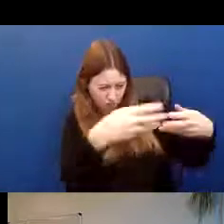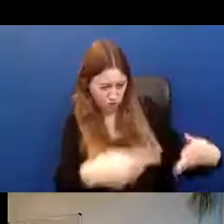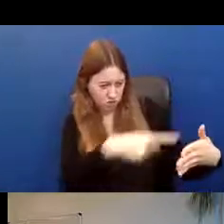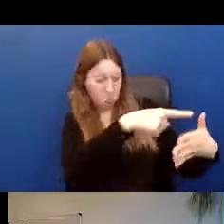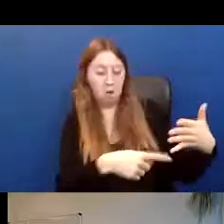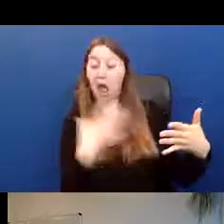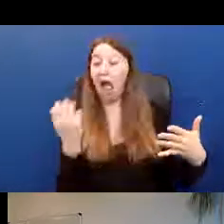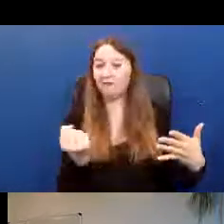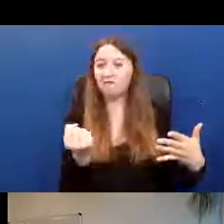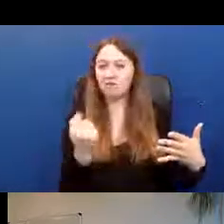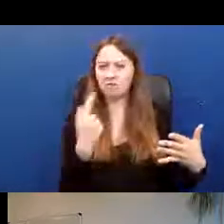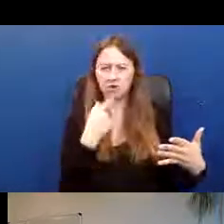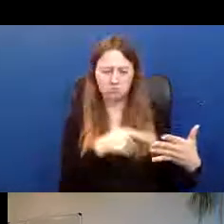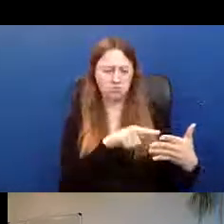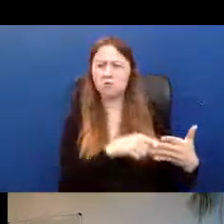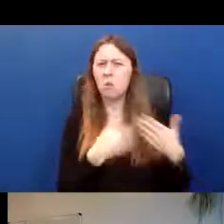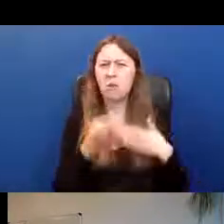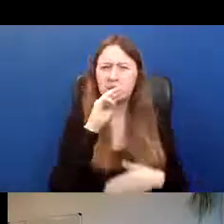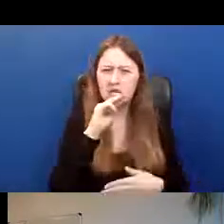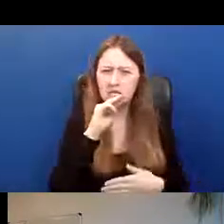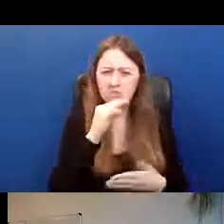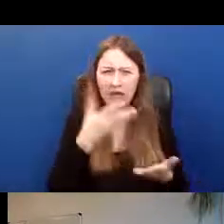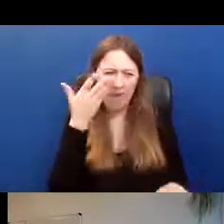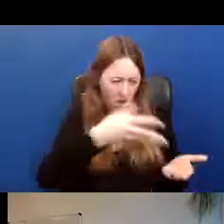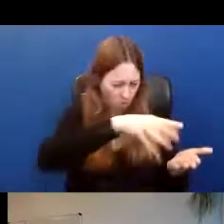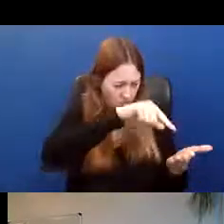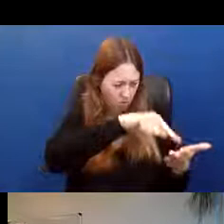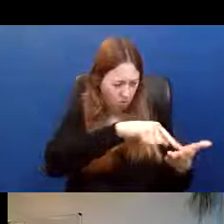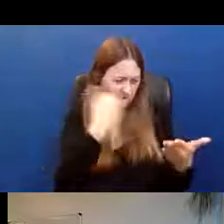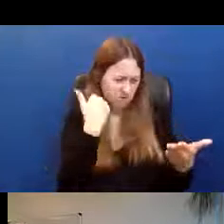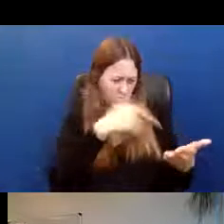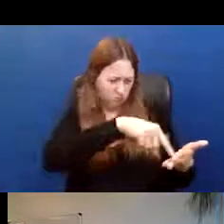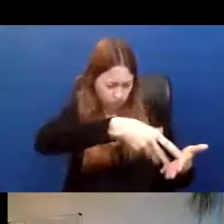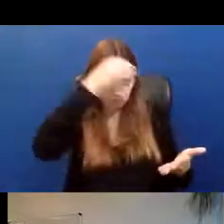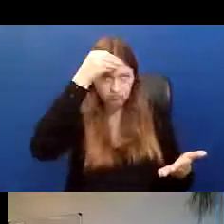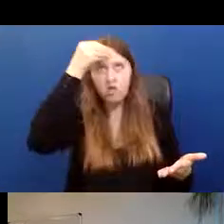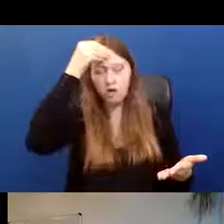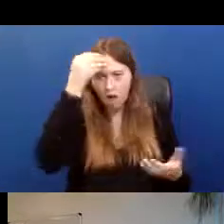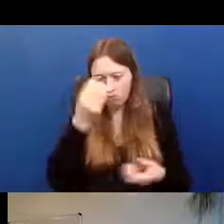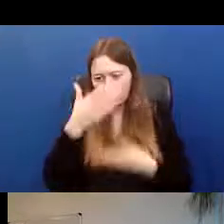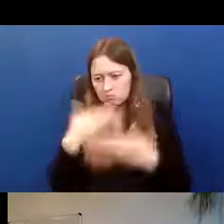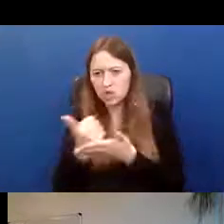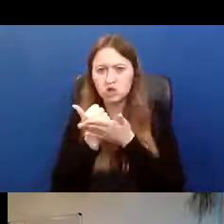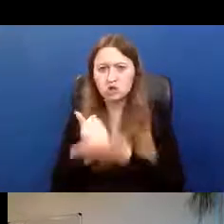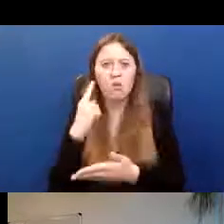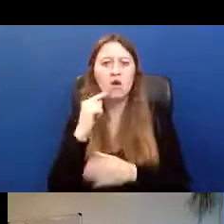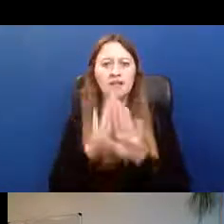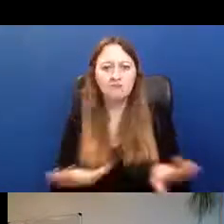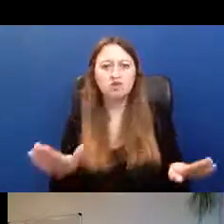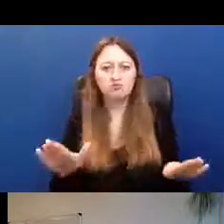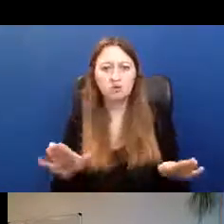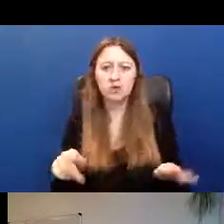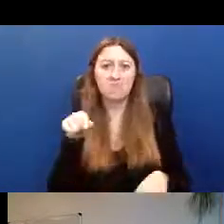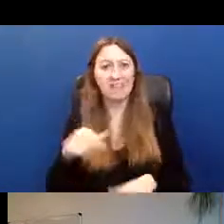actually trying to make something meaningful out of that, in particular, supporting deaf children as a result of that in the right way is